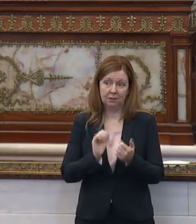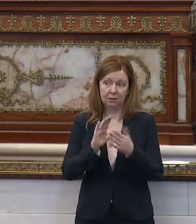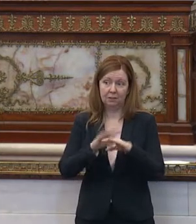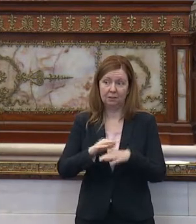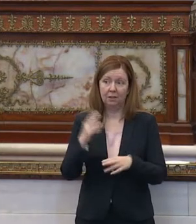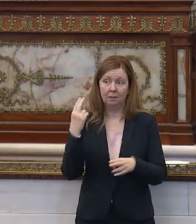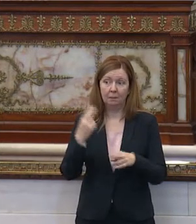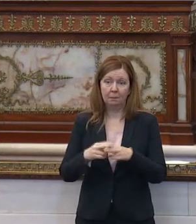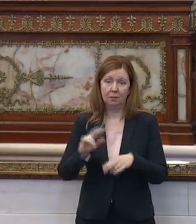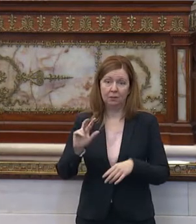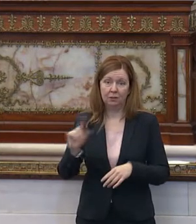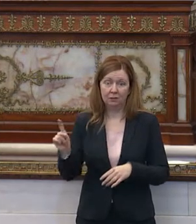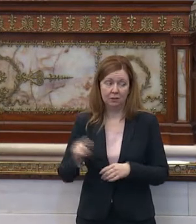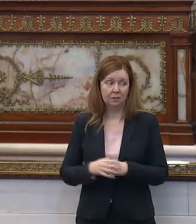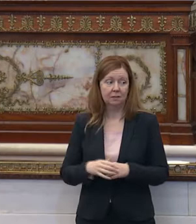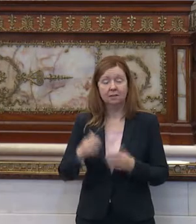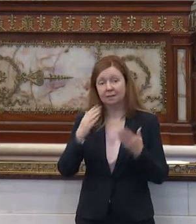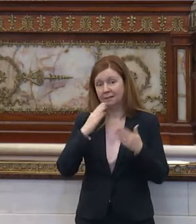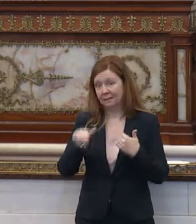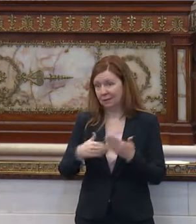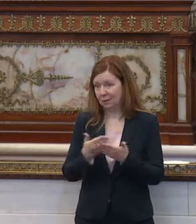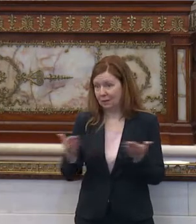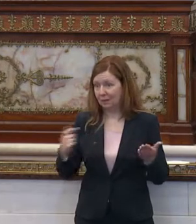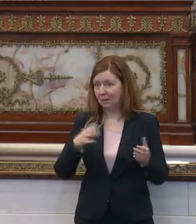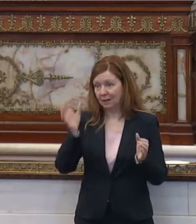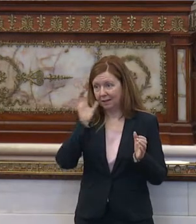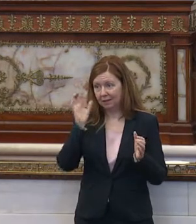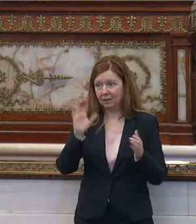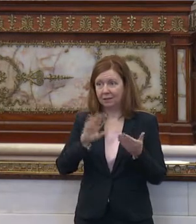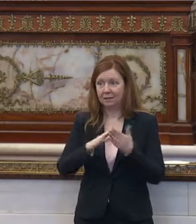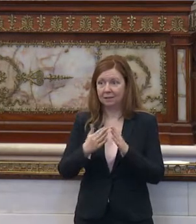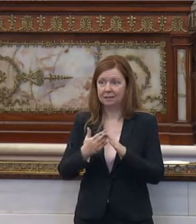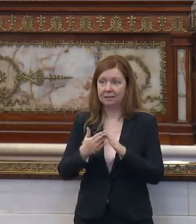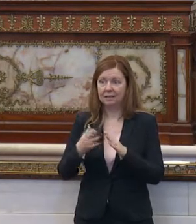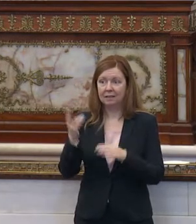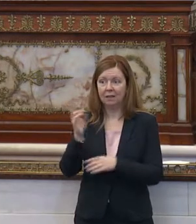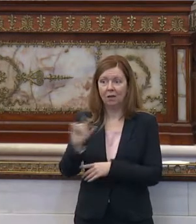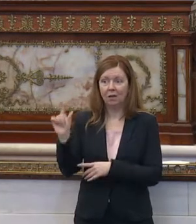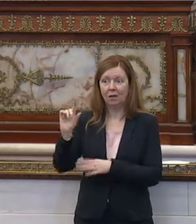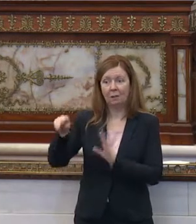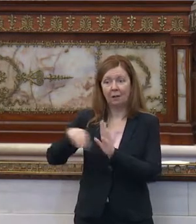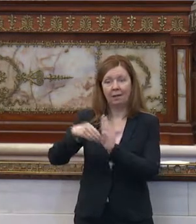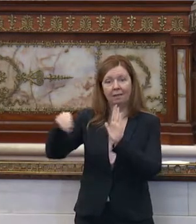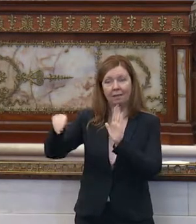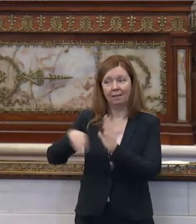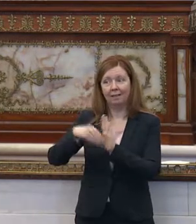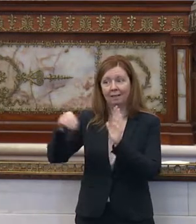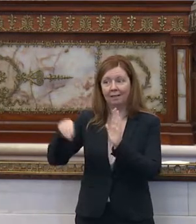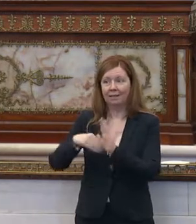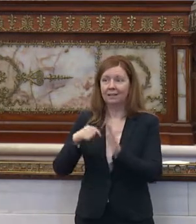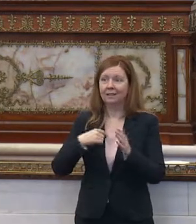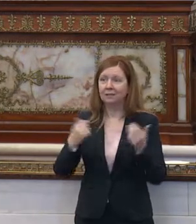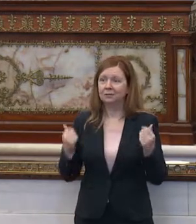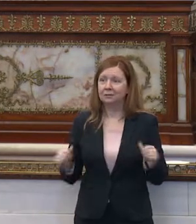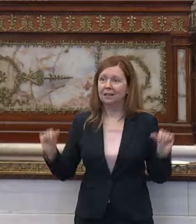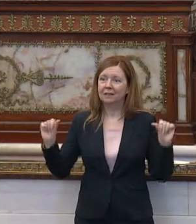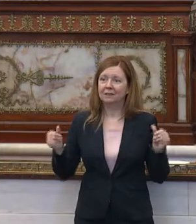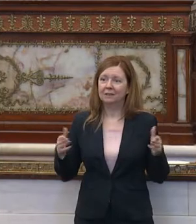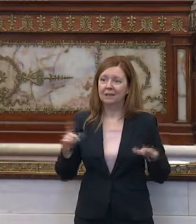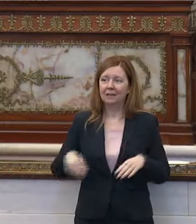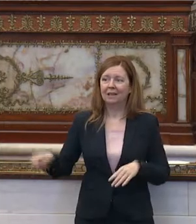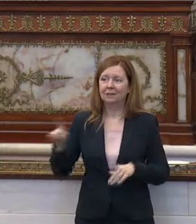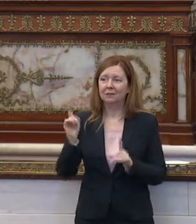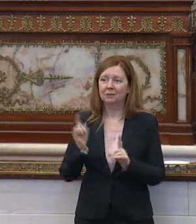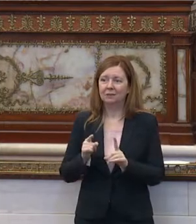March 31st. Thank you all. I hear the City Hall bell going off, so I'm trying to allow you